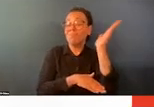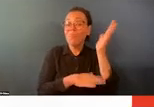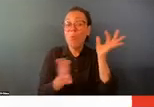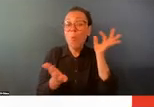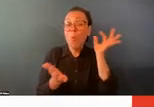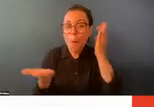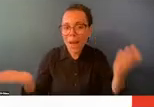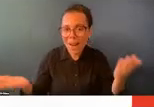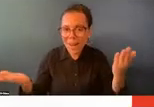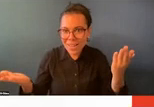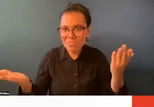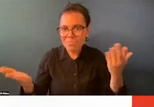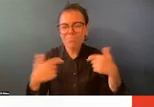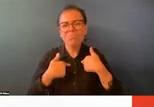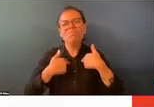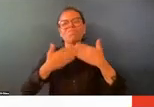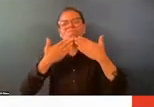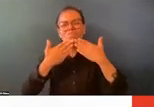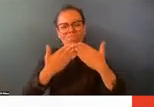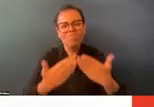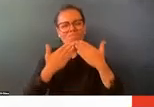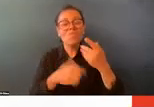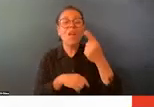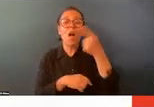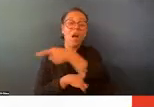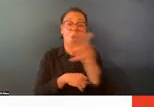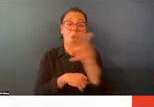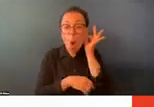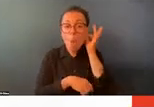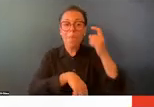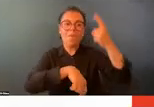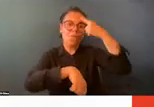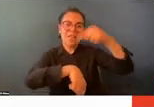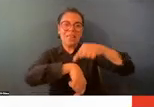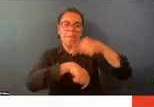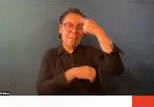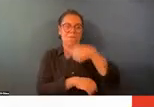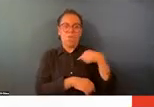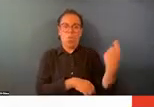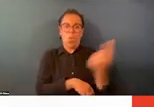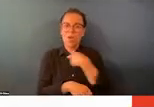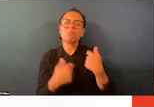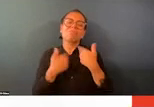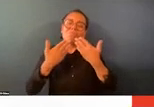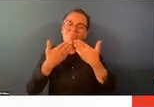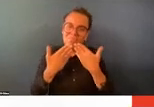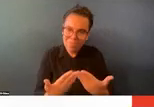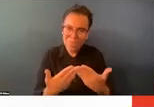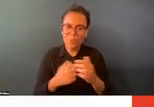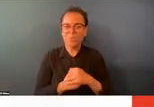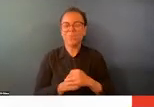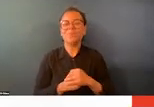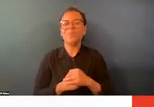decision makers for their time and presentation. Thank you.